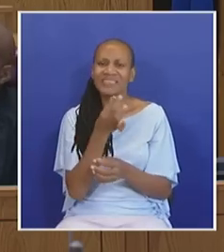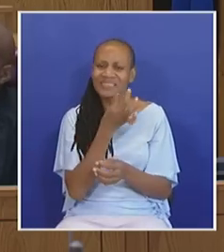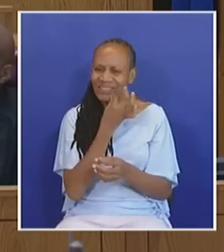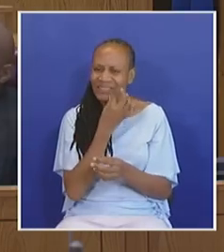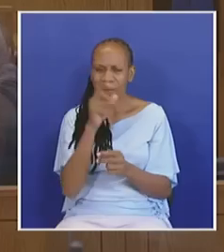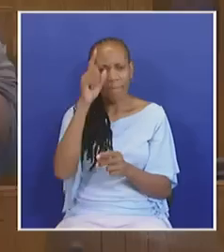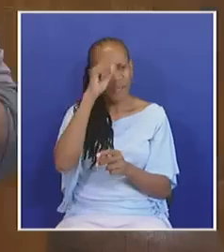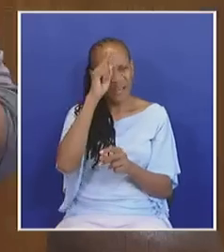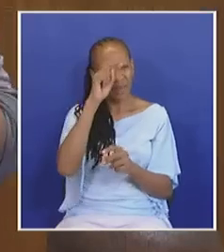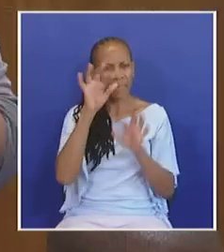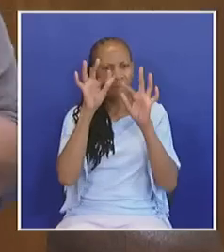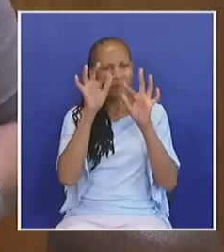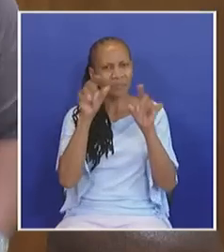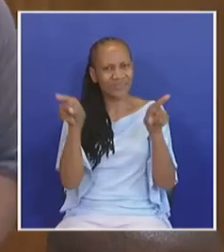monkeys?